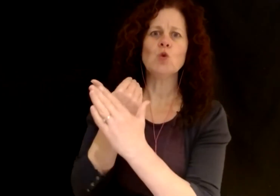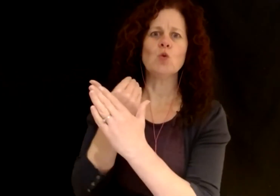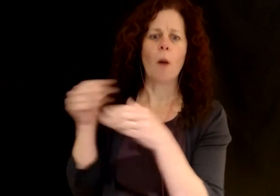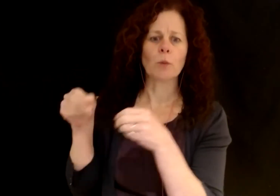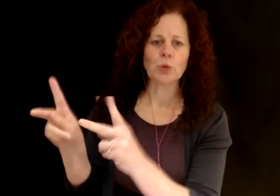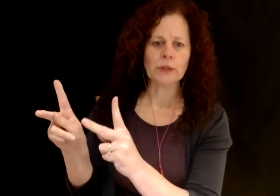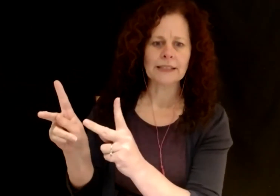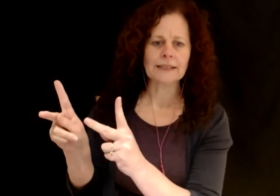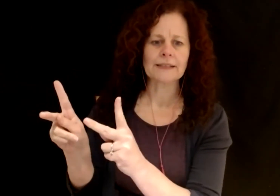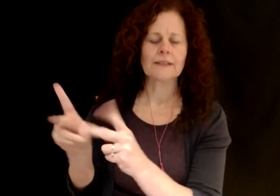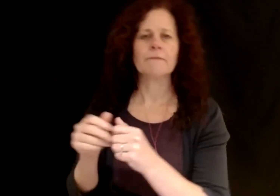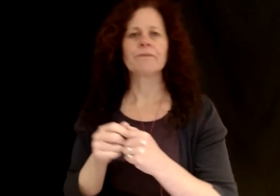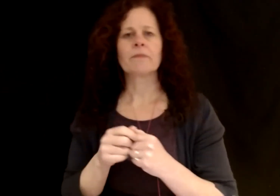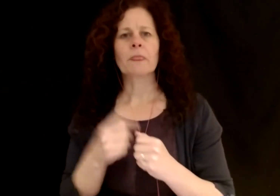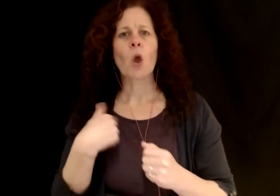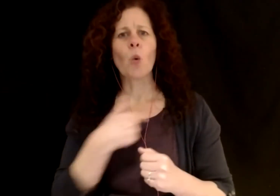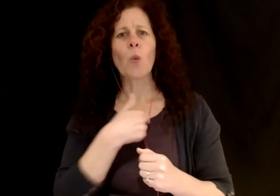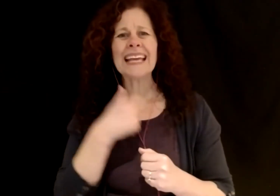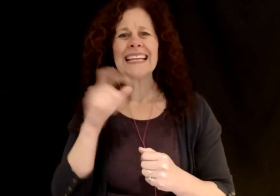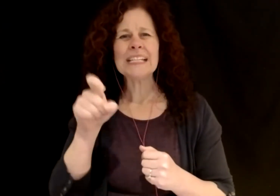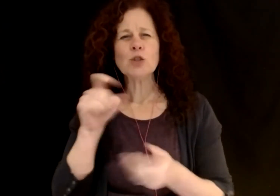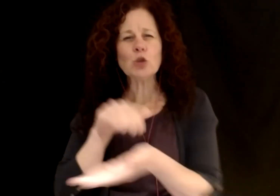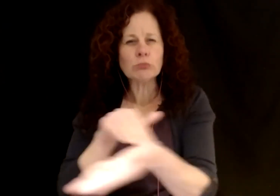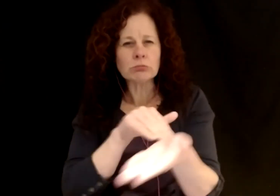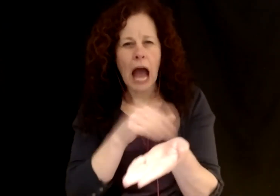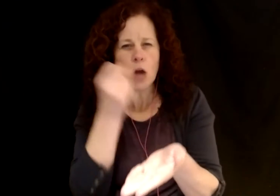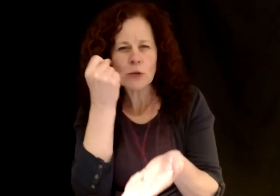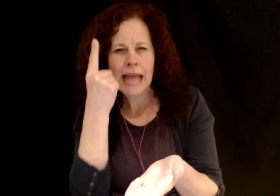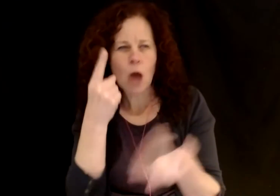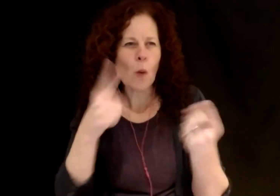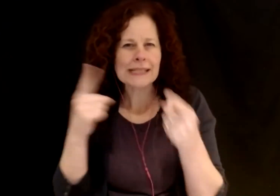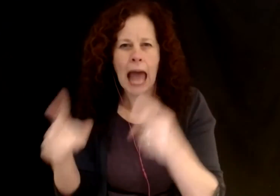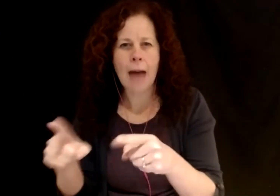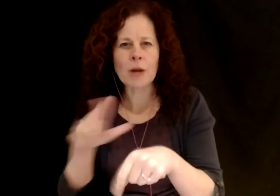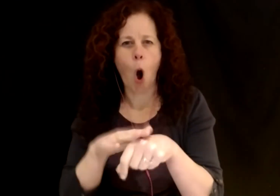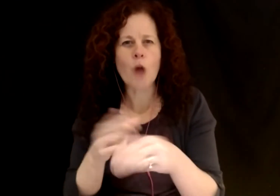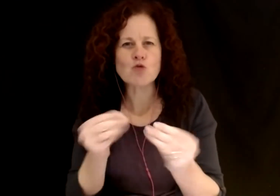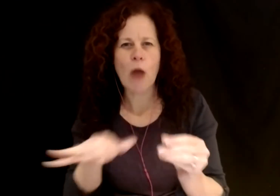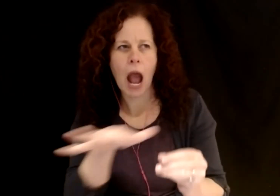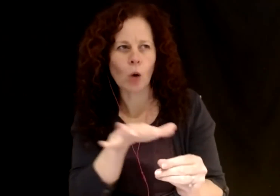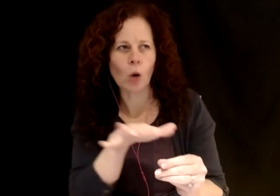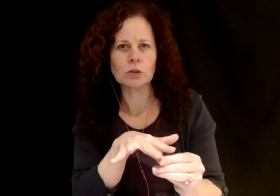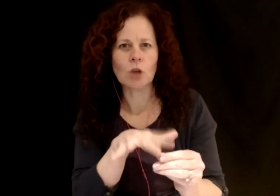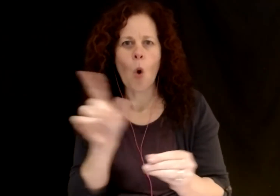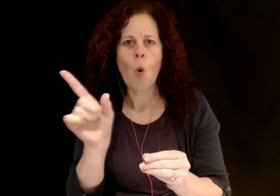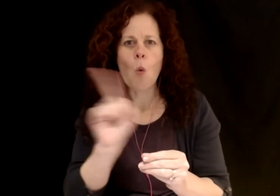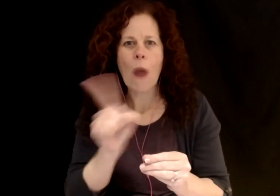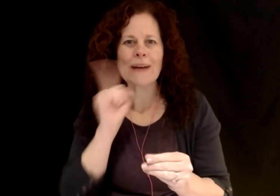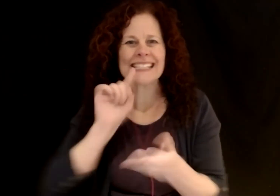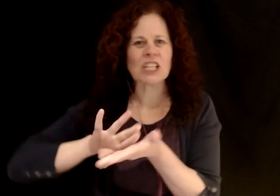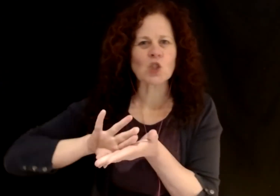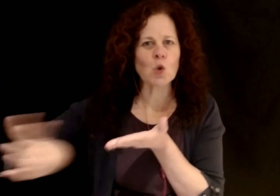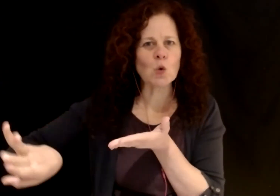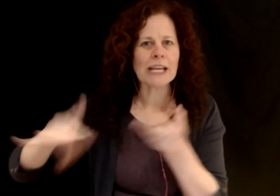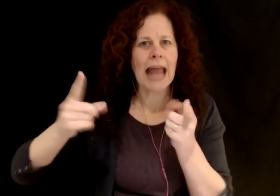able to understand what is happening on the ground. Where are the patterns of exclusion? Where are some